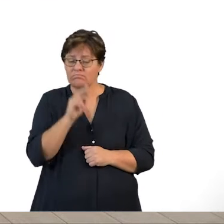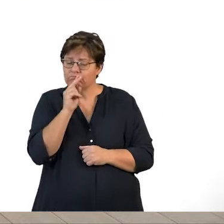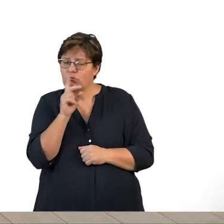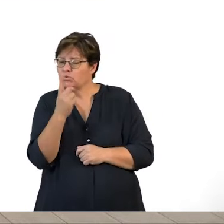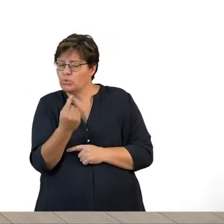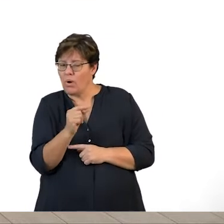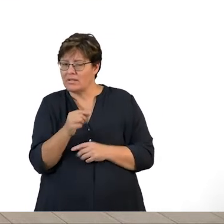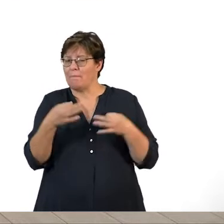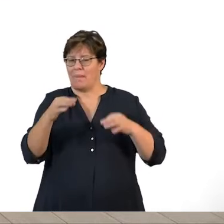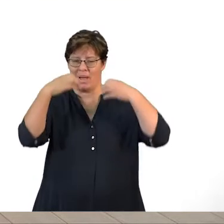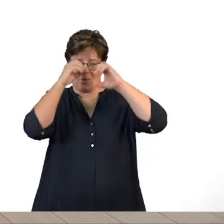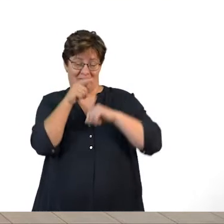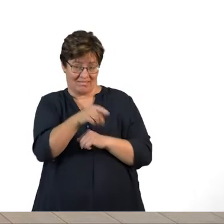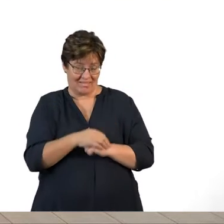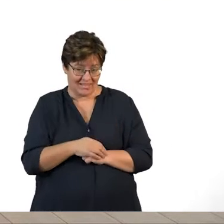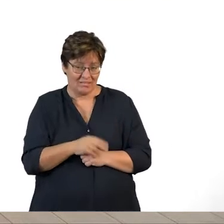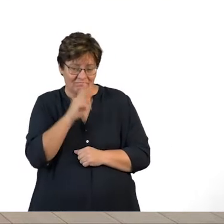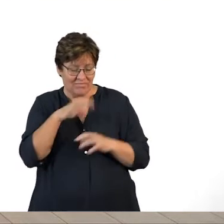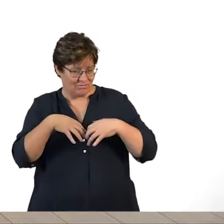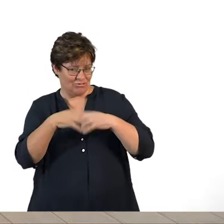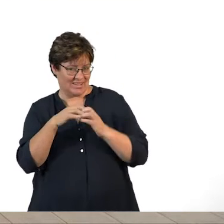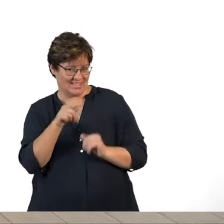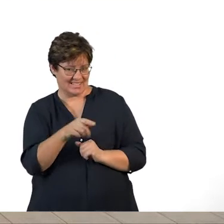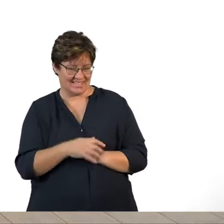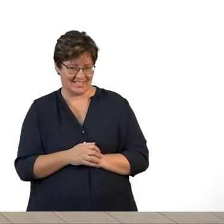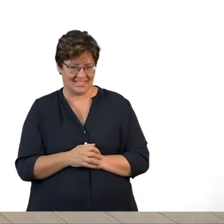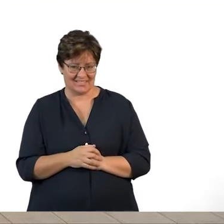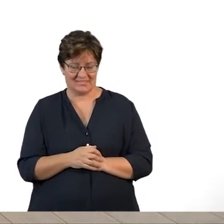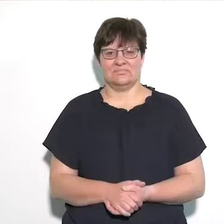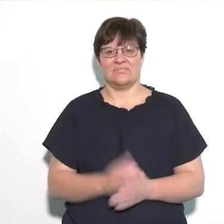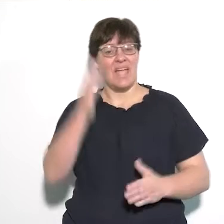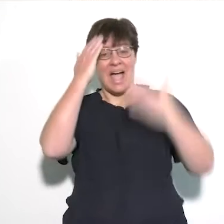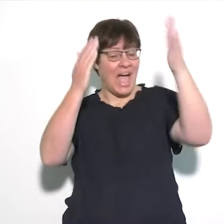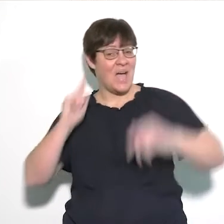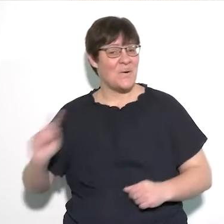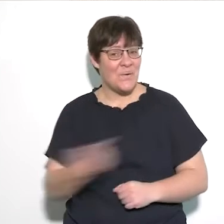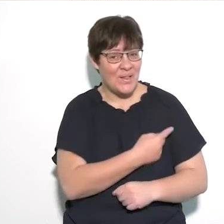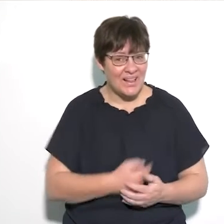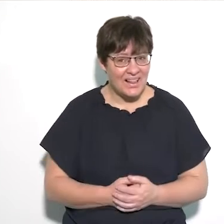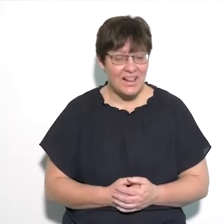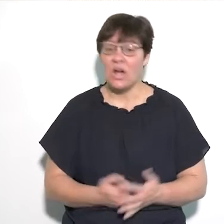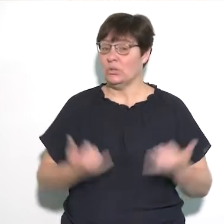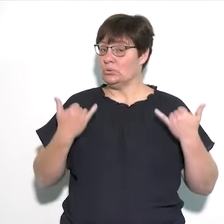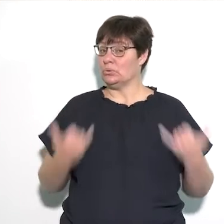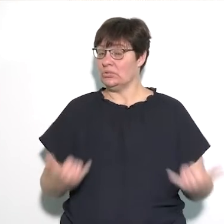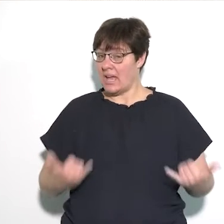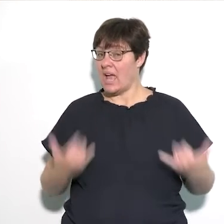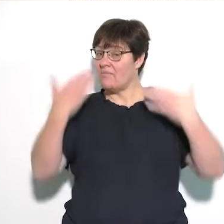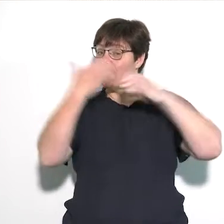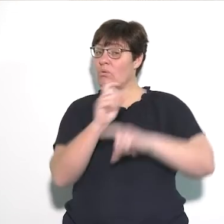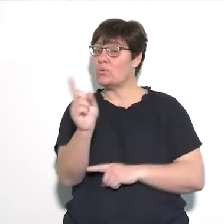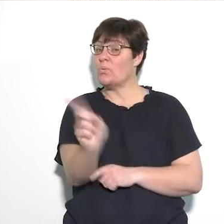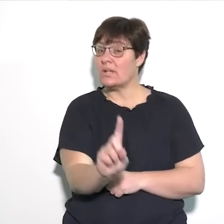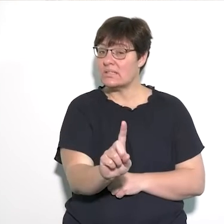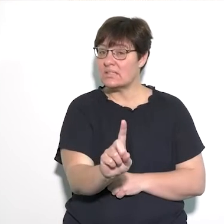and we will be making a paper owl. Let's create. Hello everyone. Today we're going to